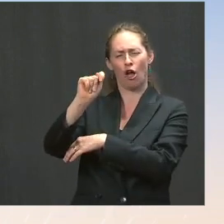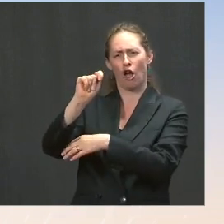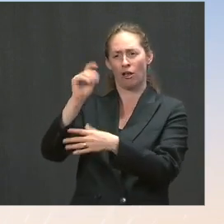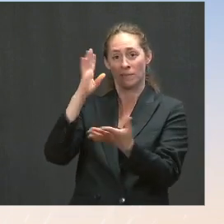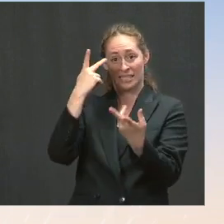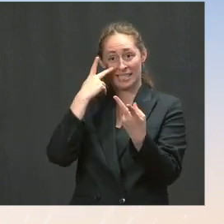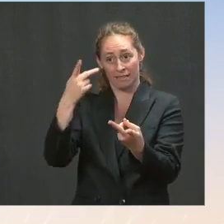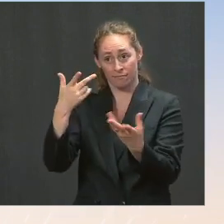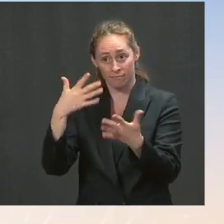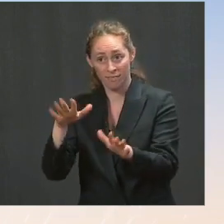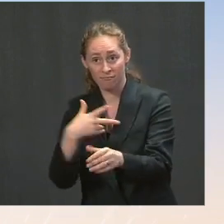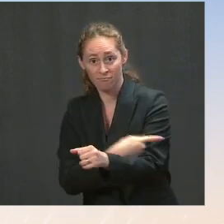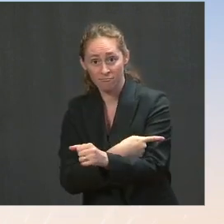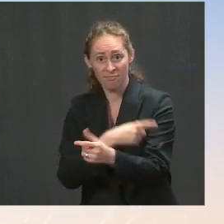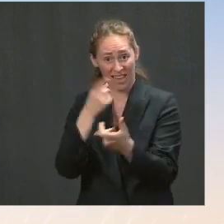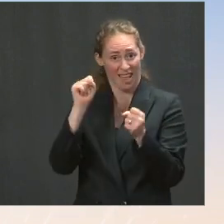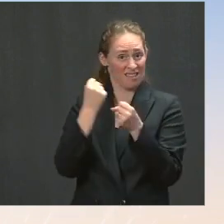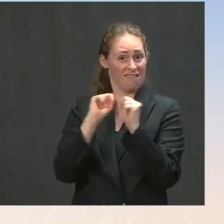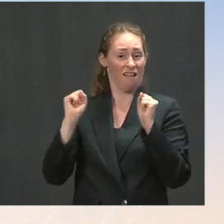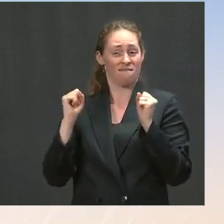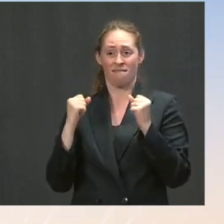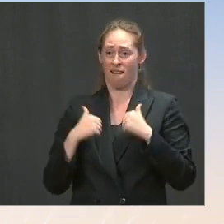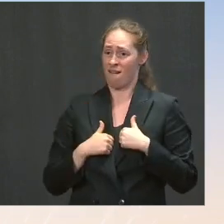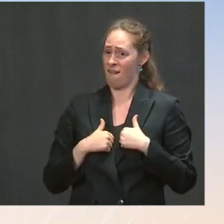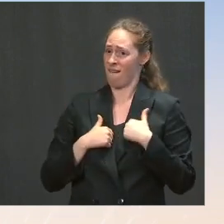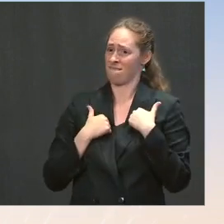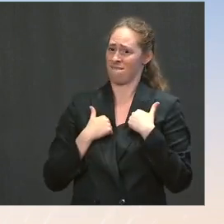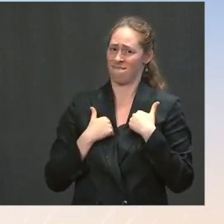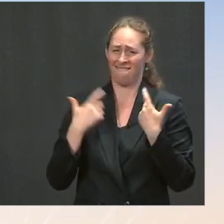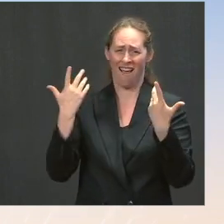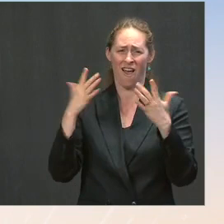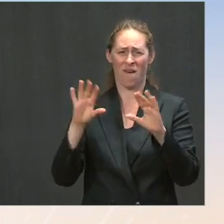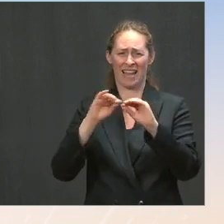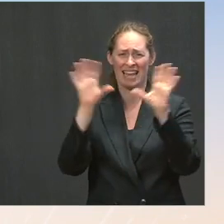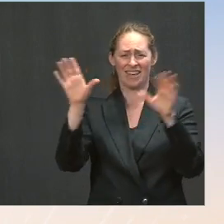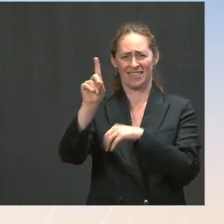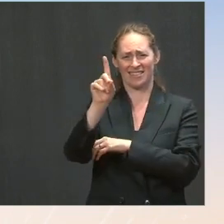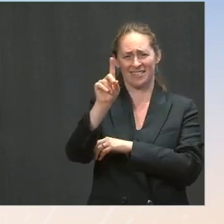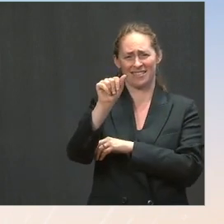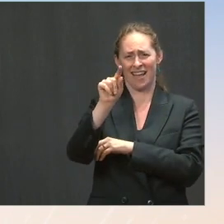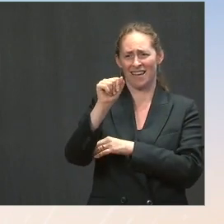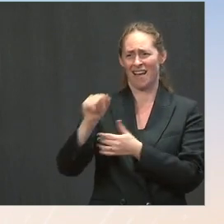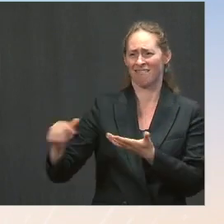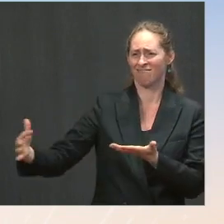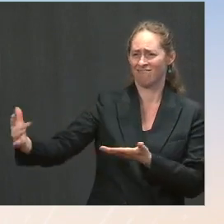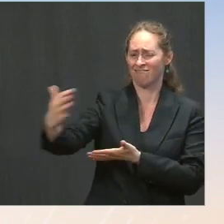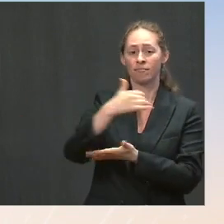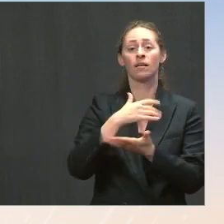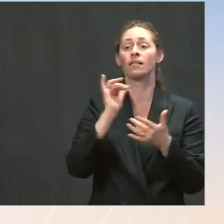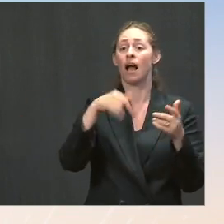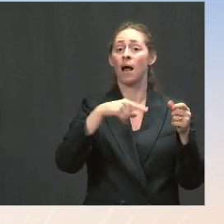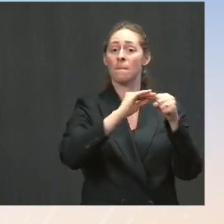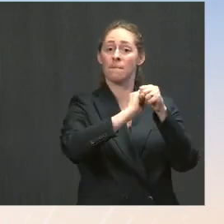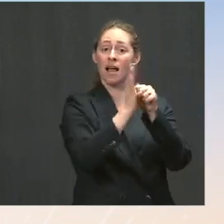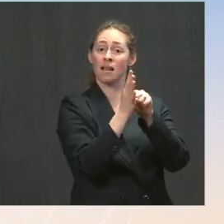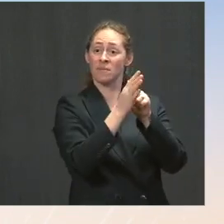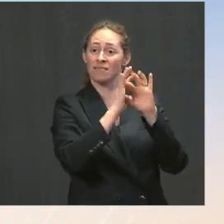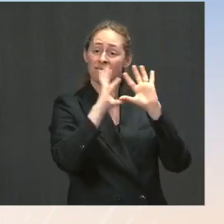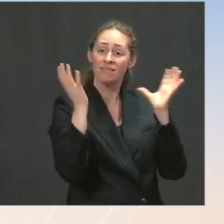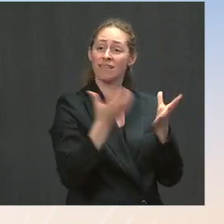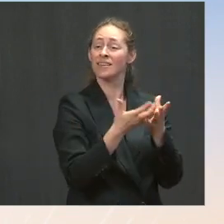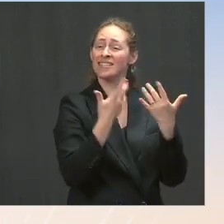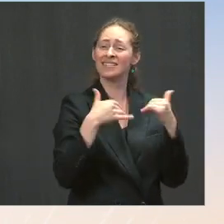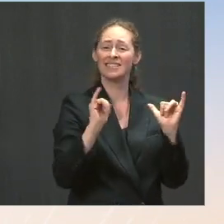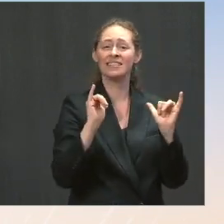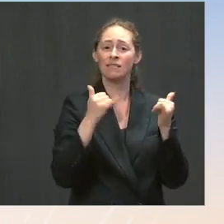it can save your life. And I think the clear data shows that this pandemic is killing, is hospitalizing, is making